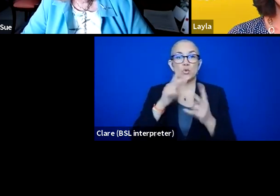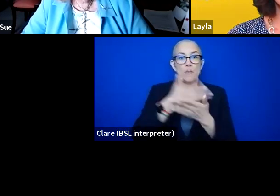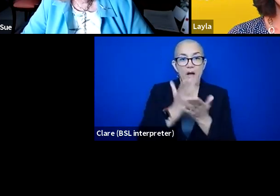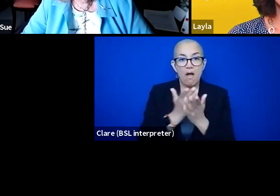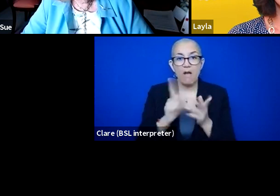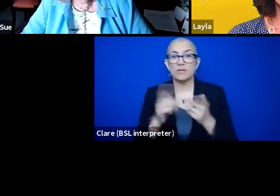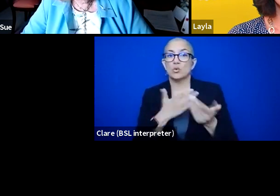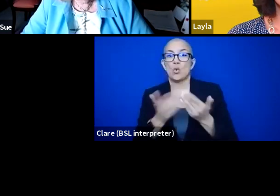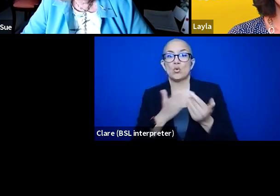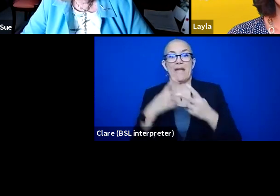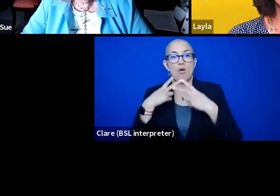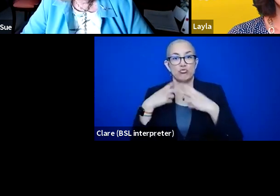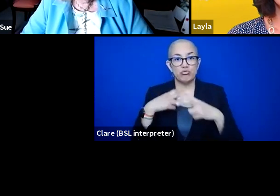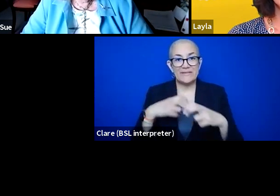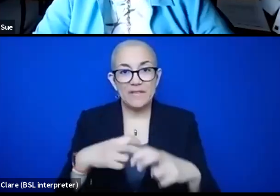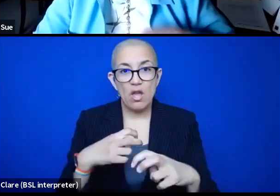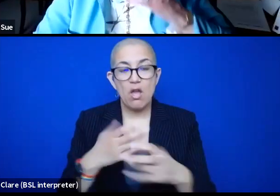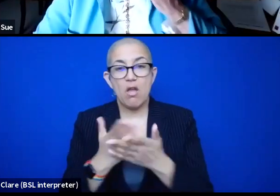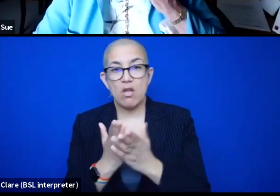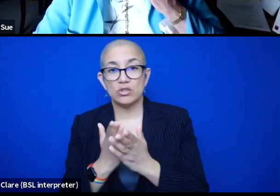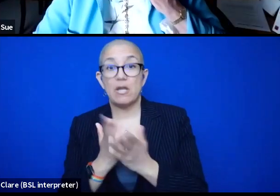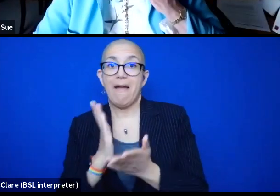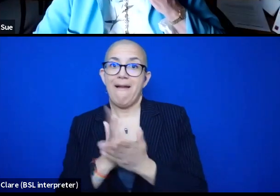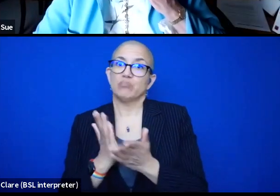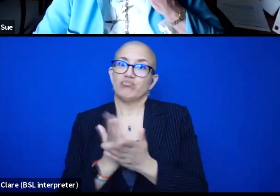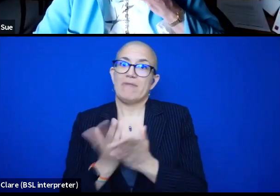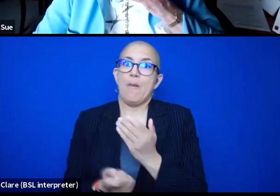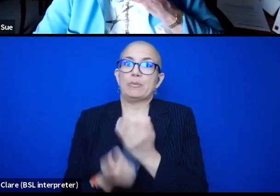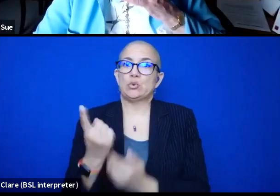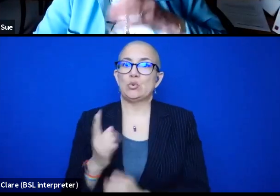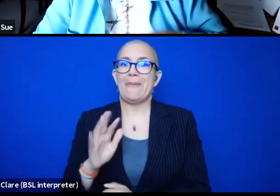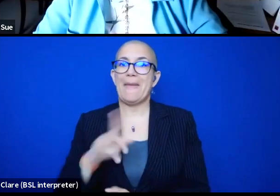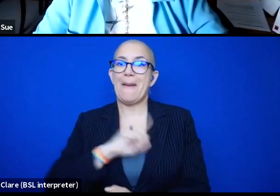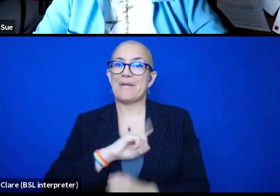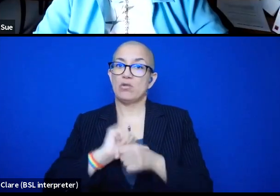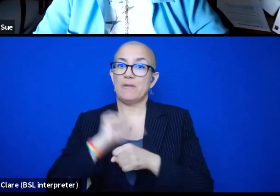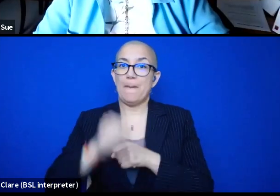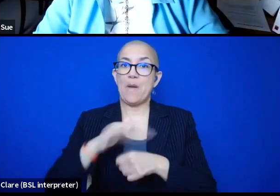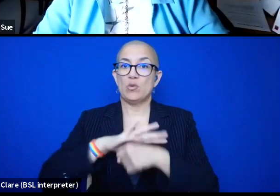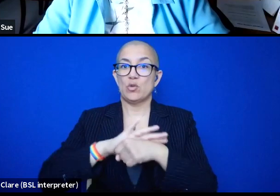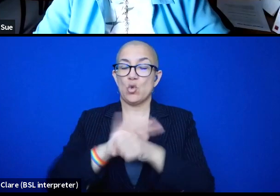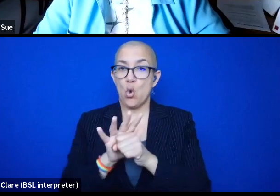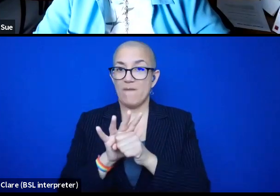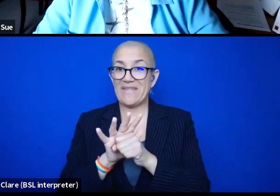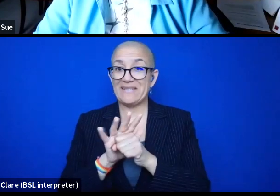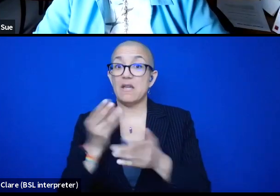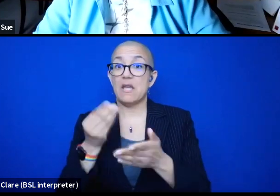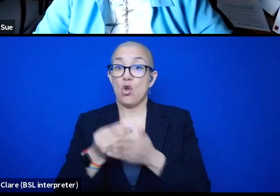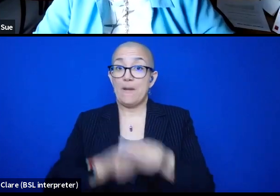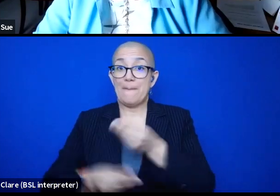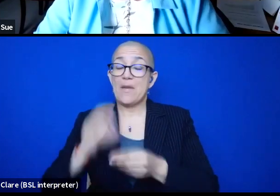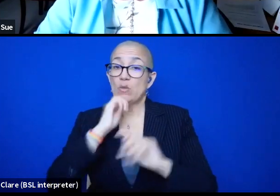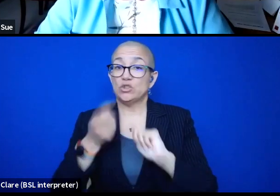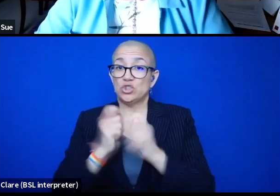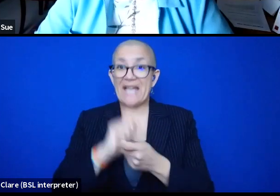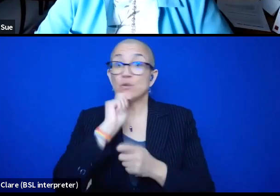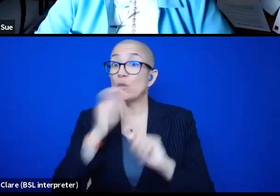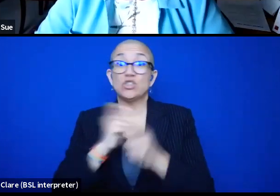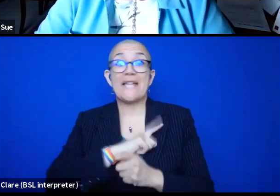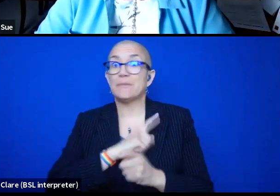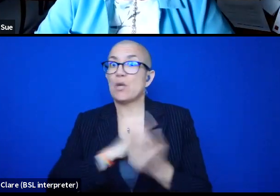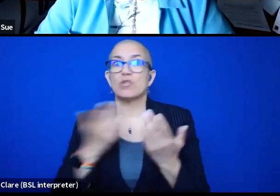of it. And there's a real opportunity there because, you know, post-COVID, the economy is going to change. It's got to change anyway because of climate change. Can we